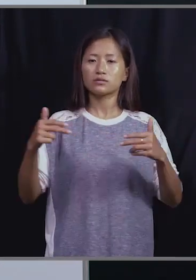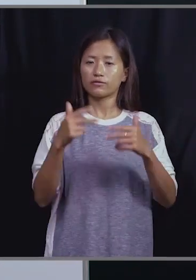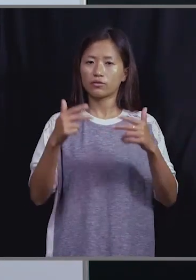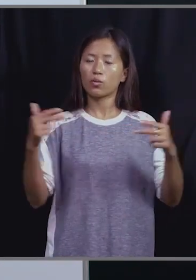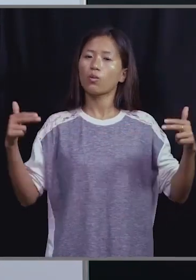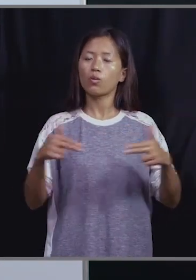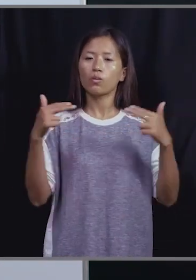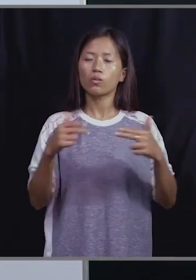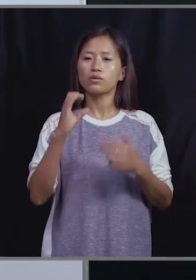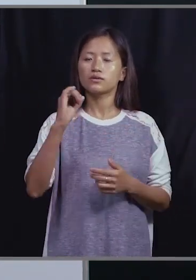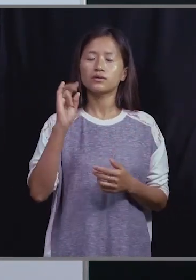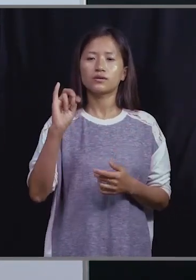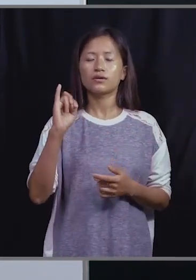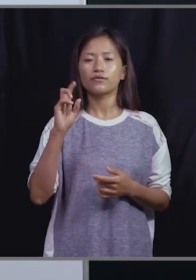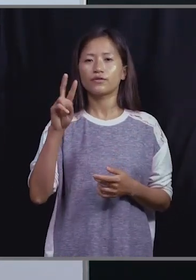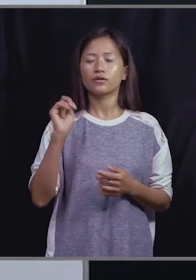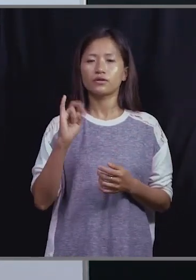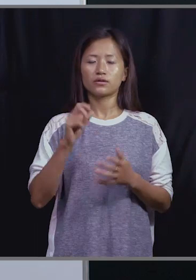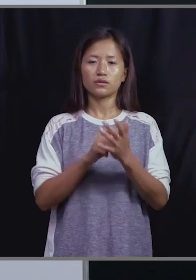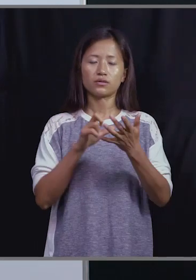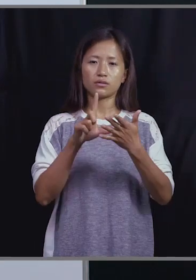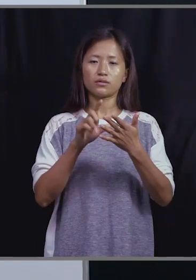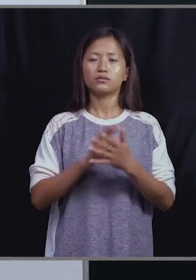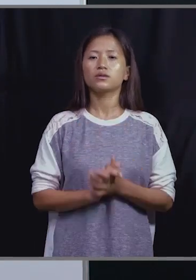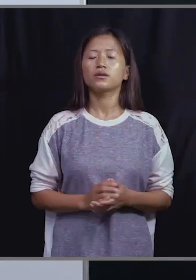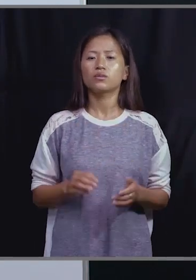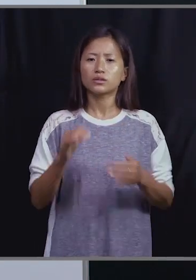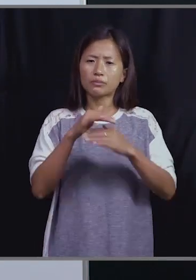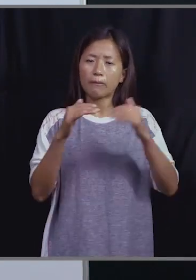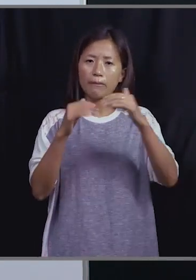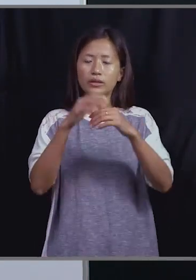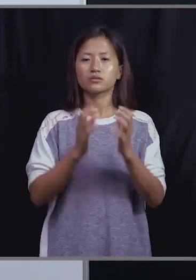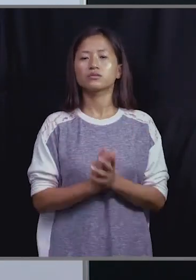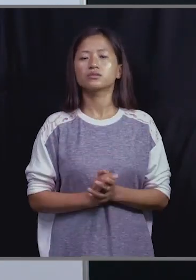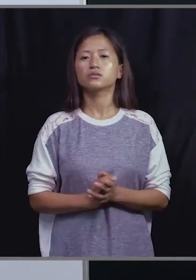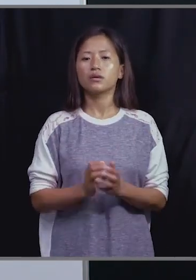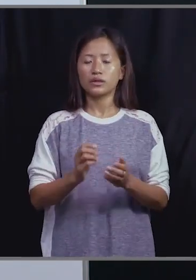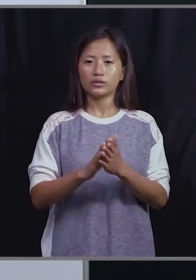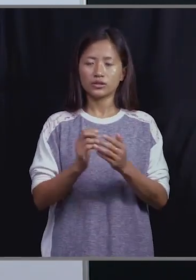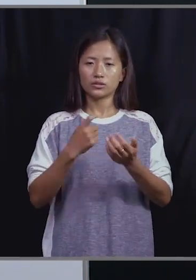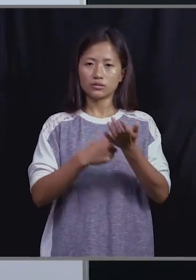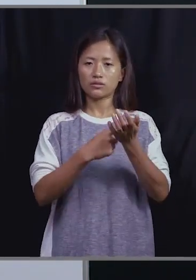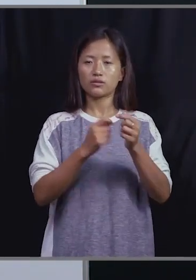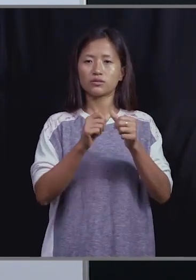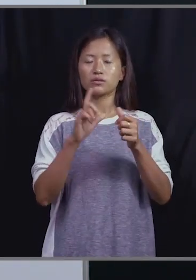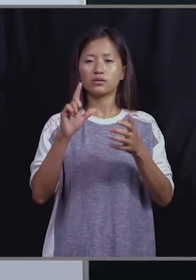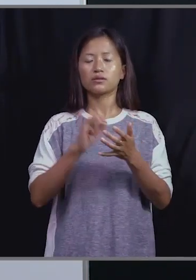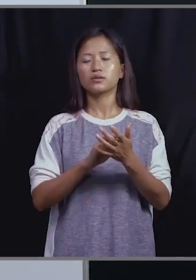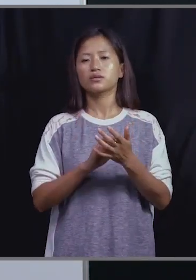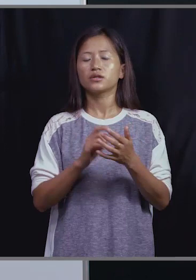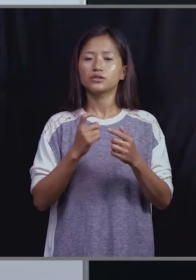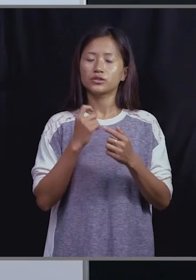turned worse because it was based on religious and political affairs.